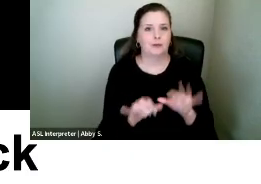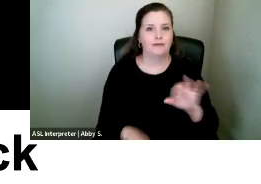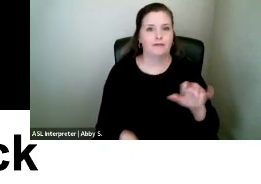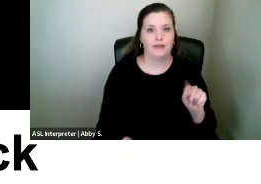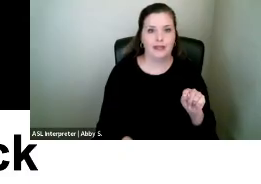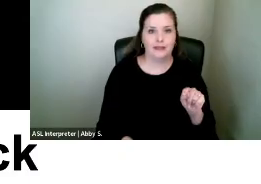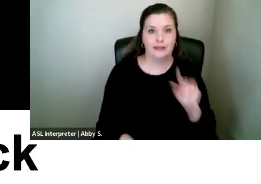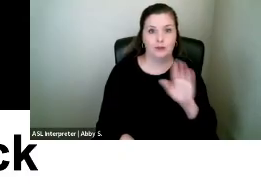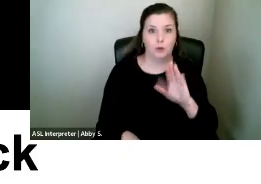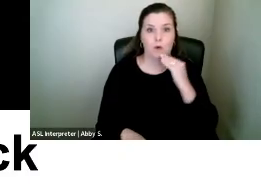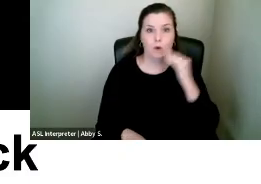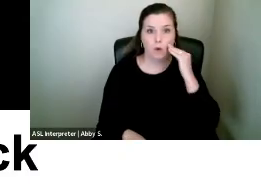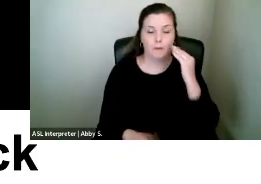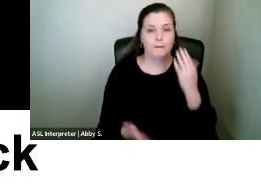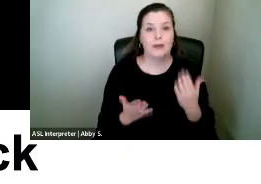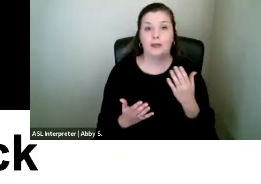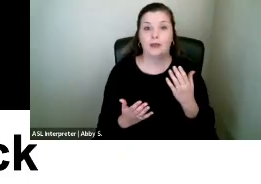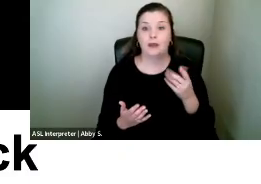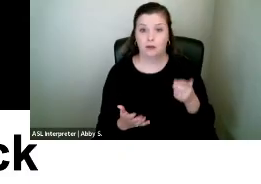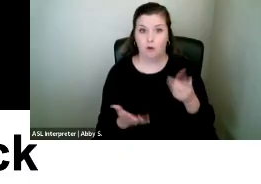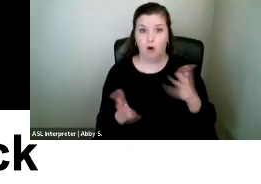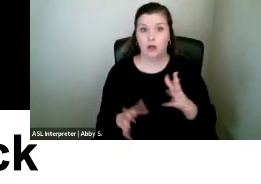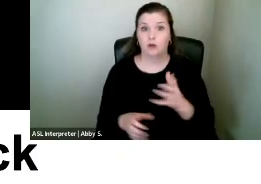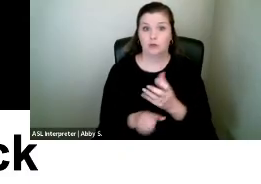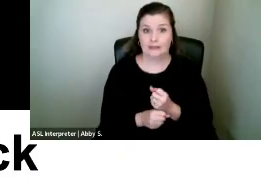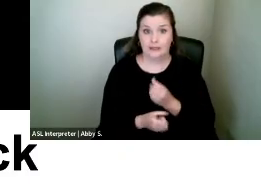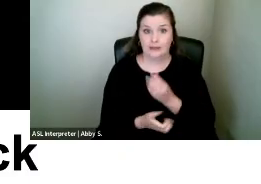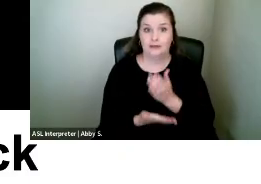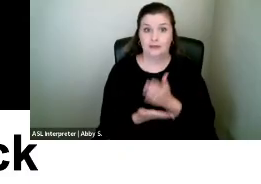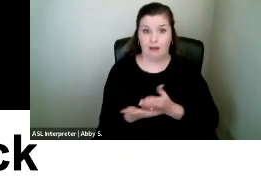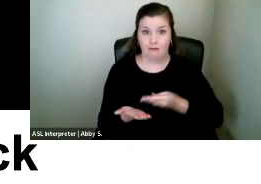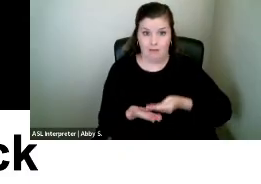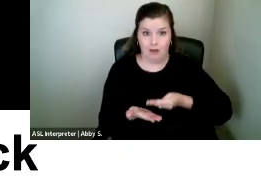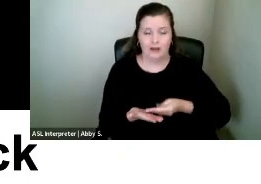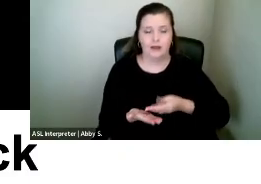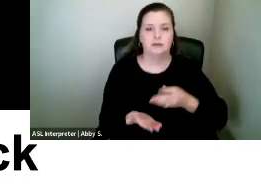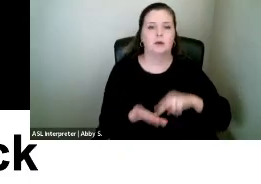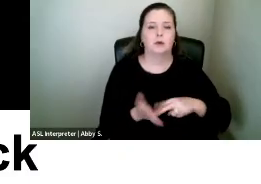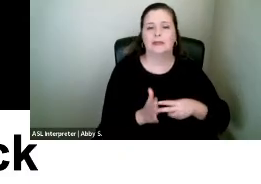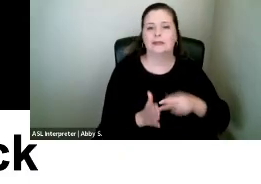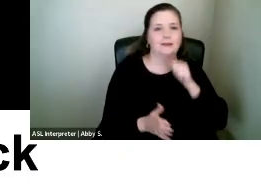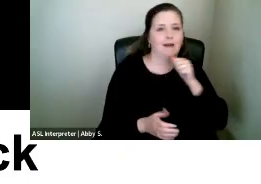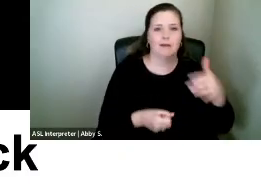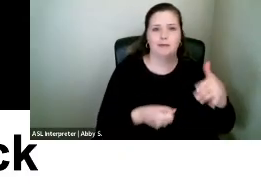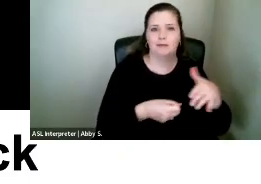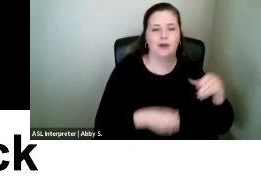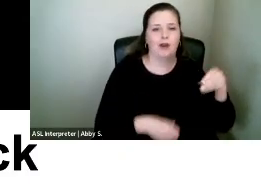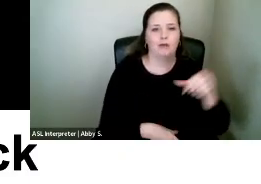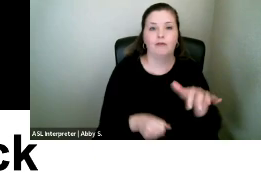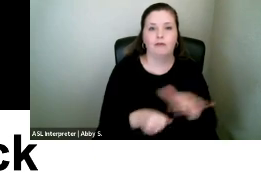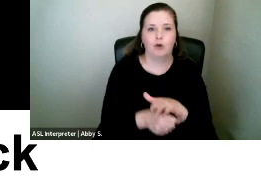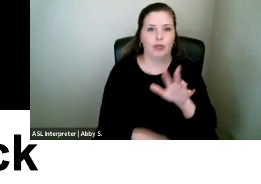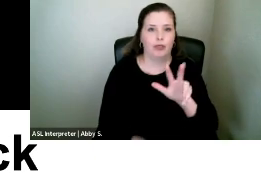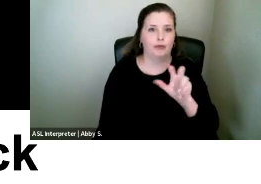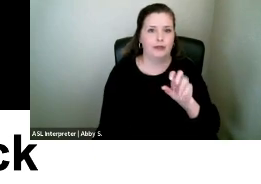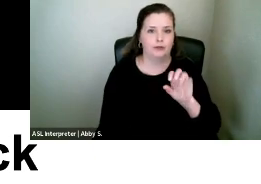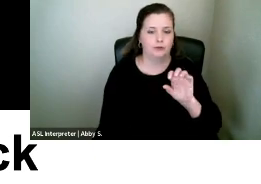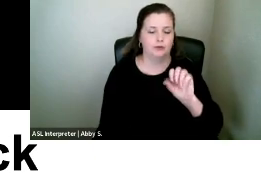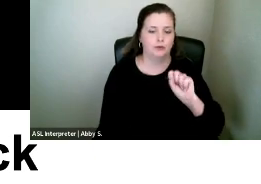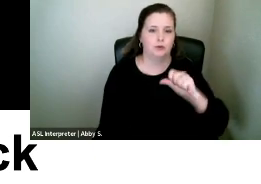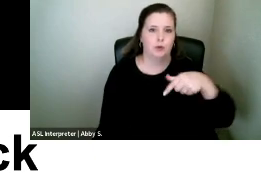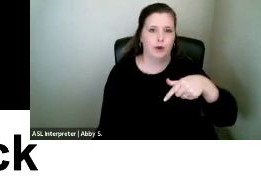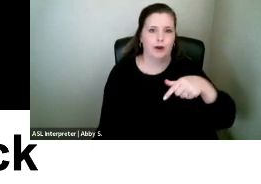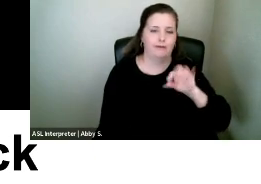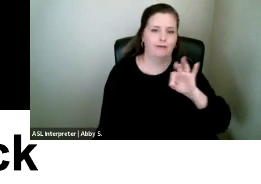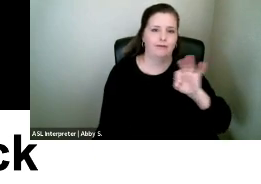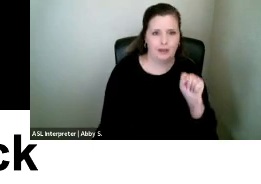300 square feet of your home because of that duplication of benefits. And they might ask you if you can pay that extra